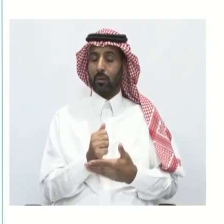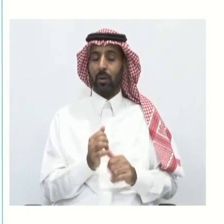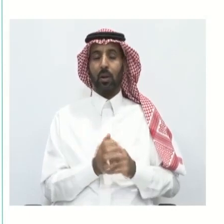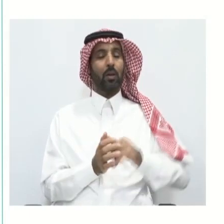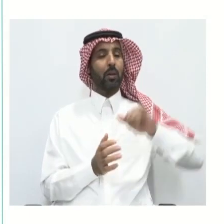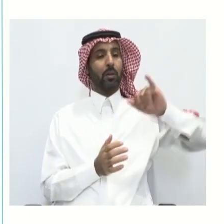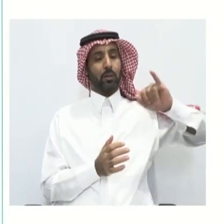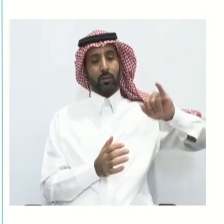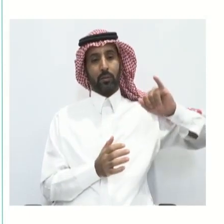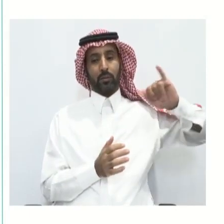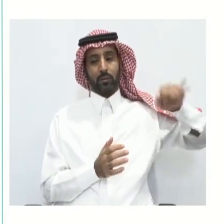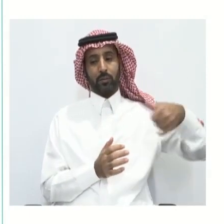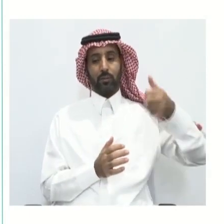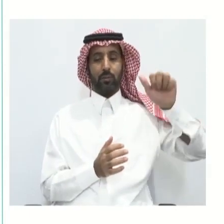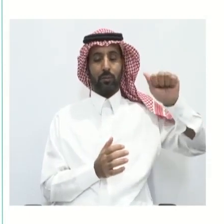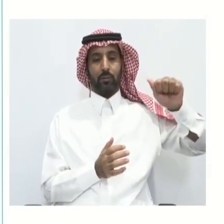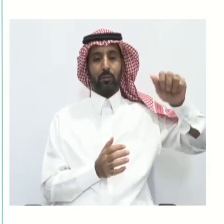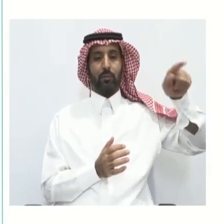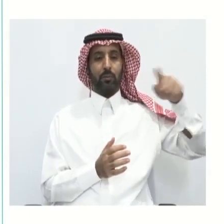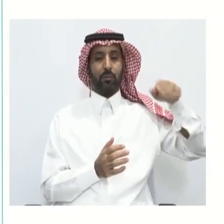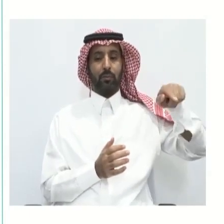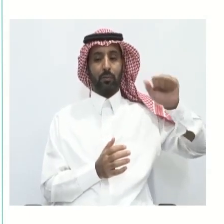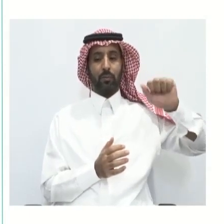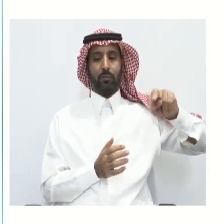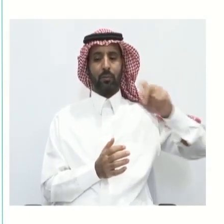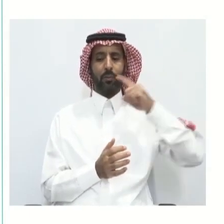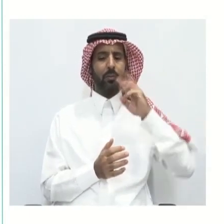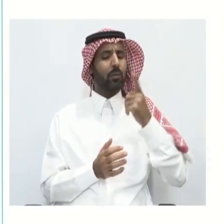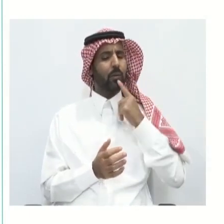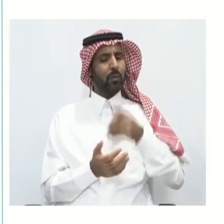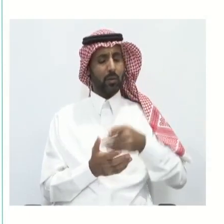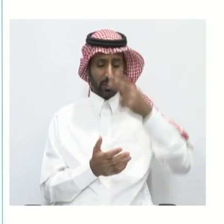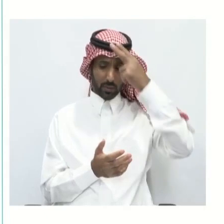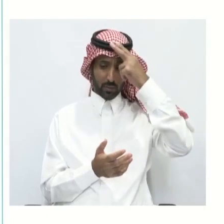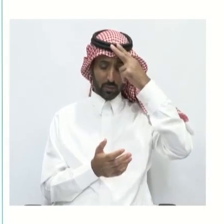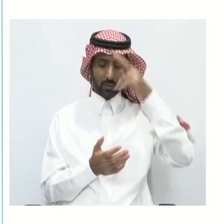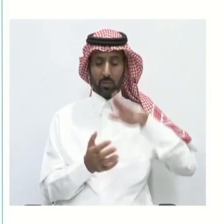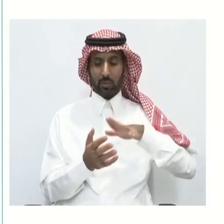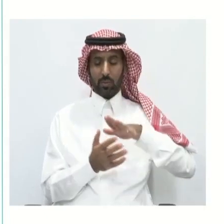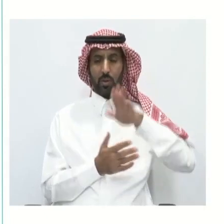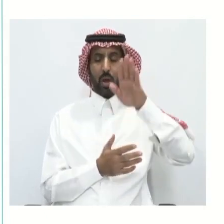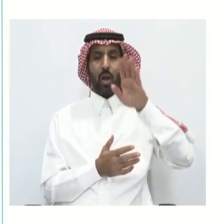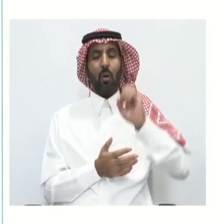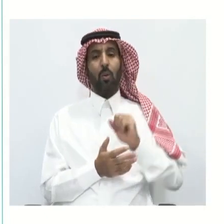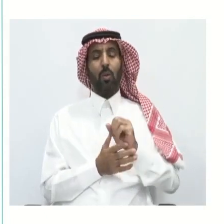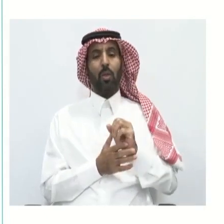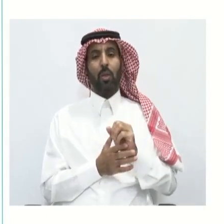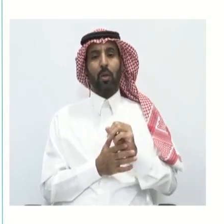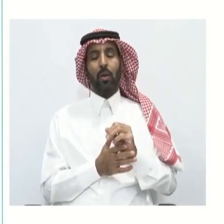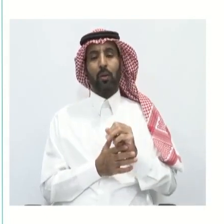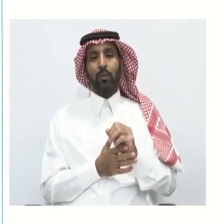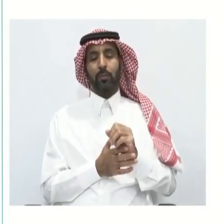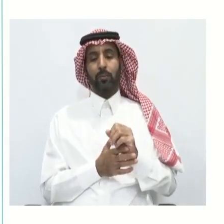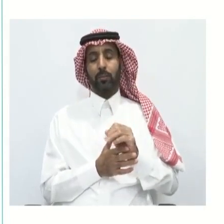the correct adjectives. Jazan in southwestern Saudi Arabia is a coastal. The first one is done for